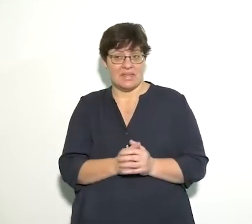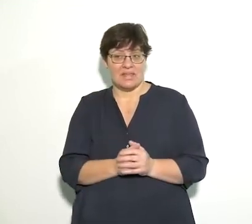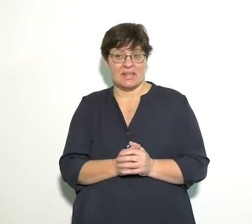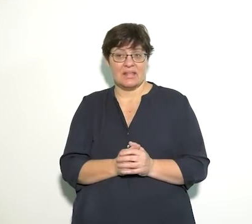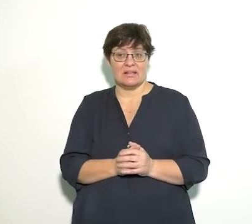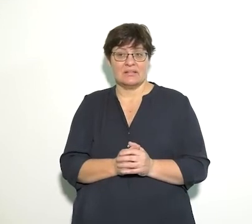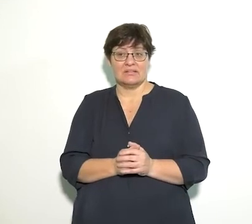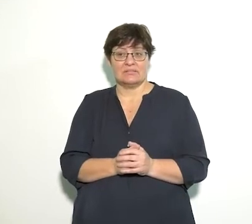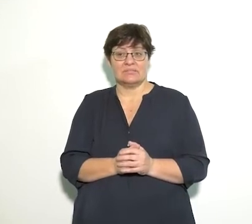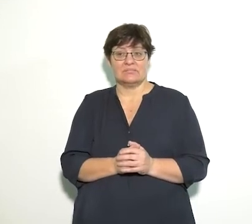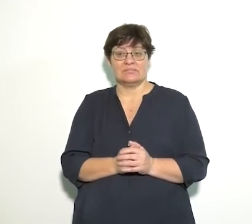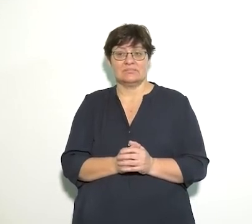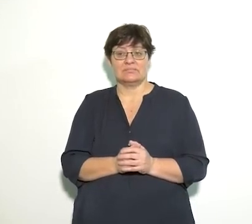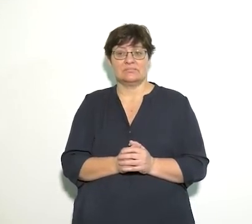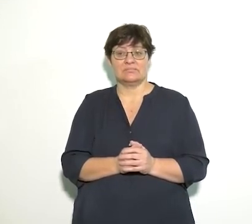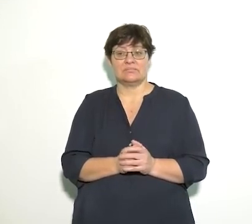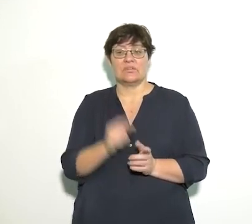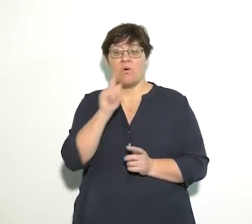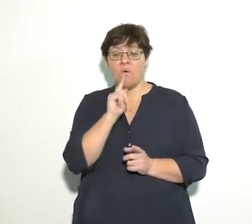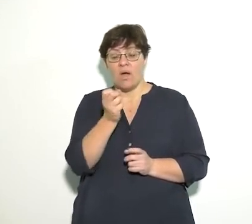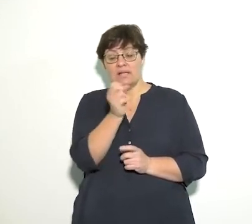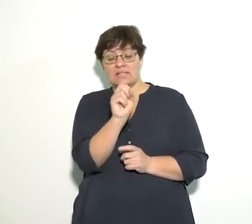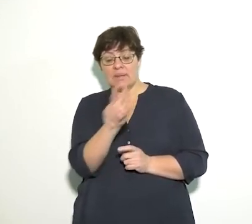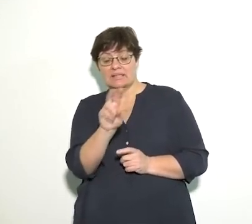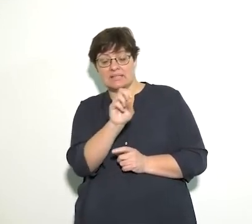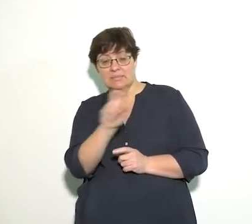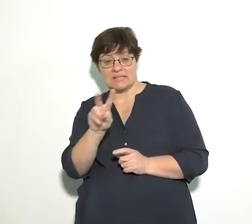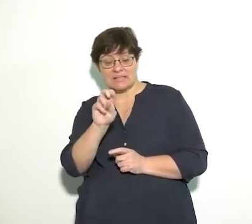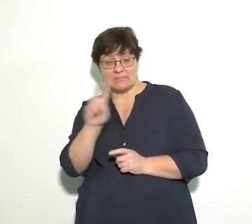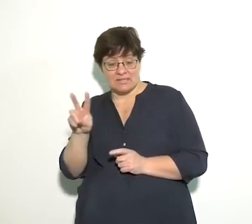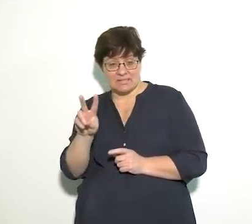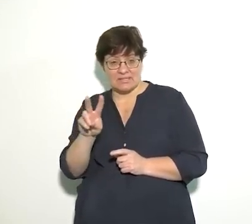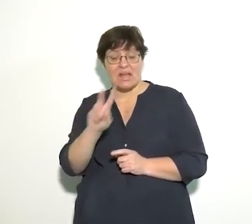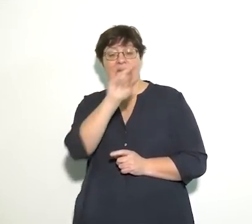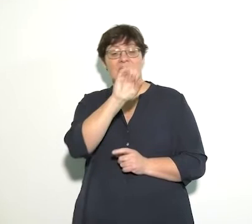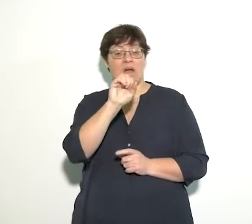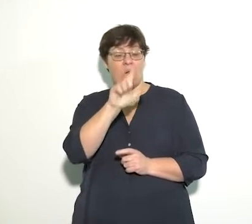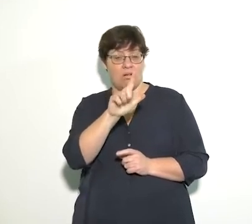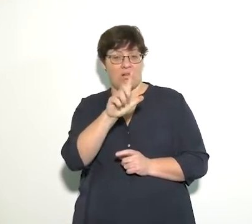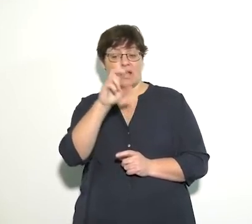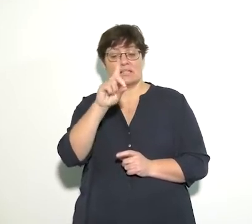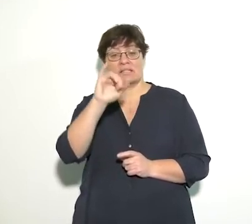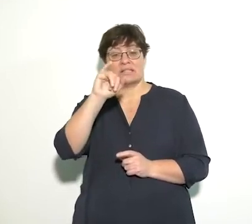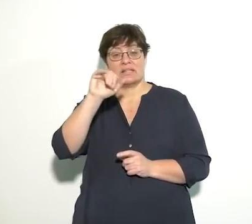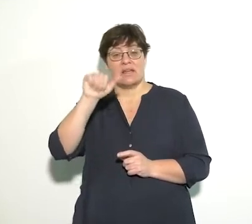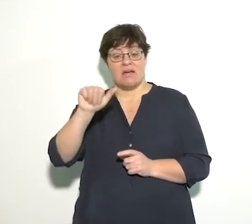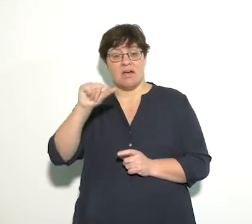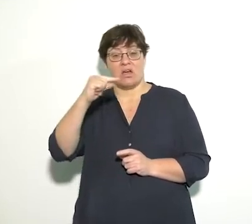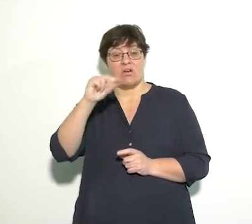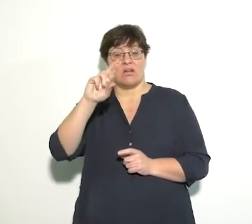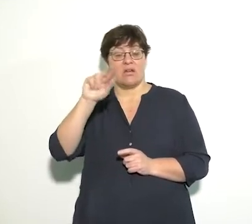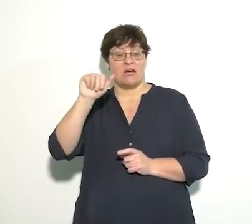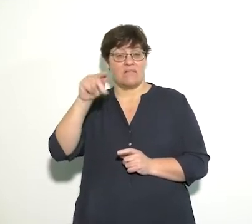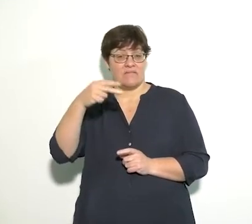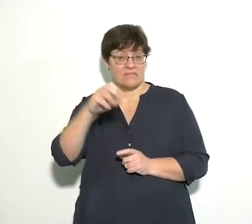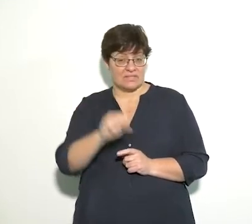E. So those are our diagraphs, our vowel diagraphs. So for